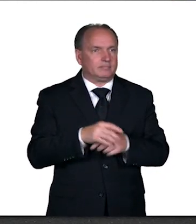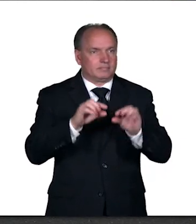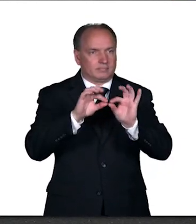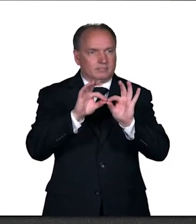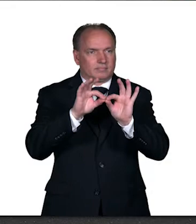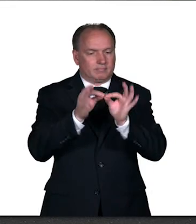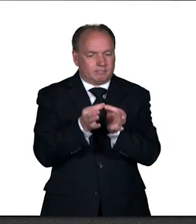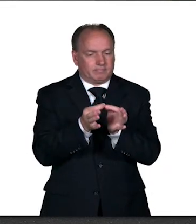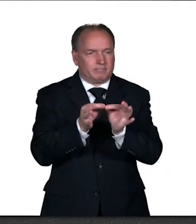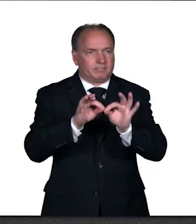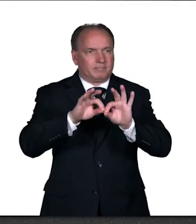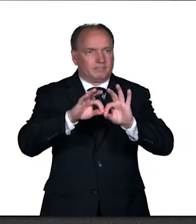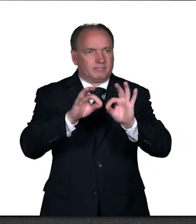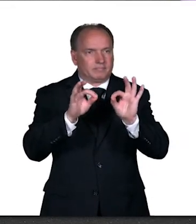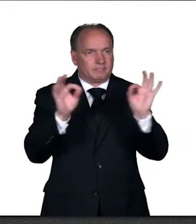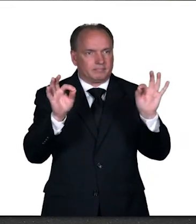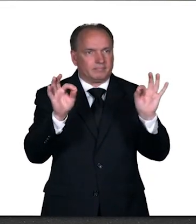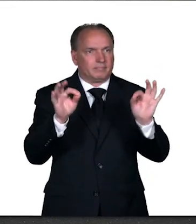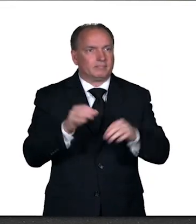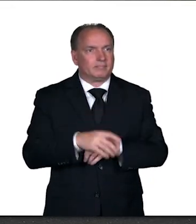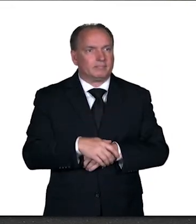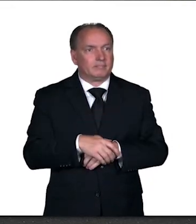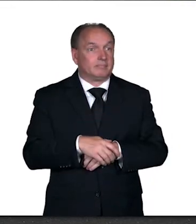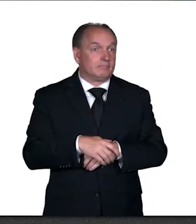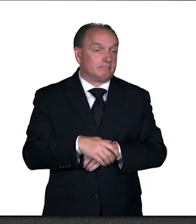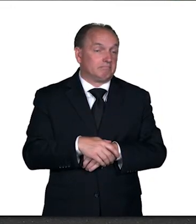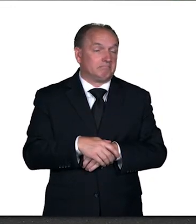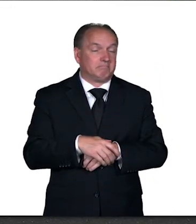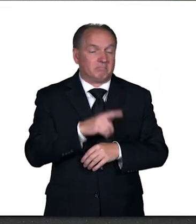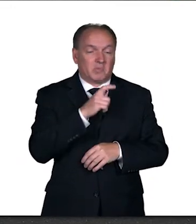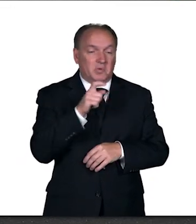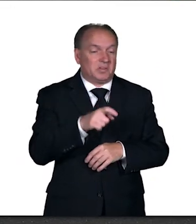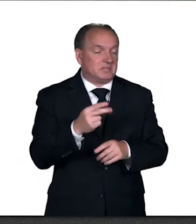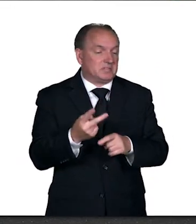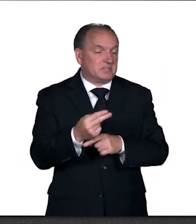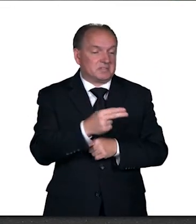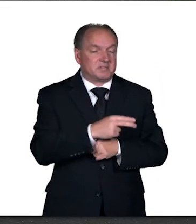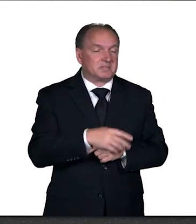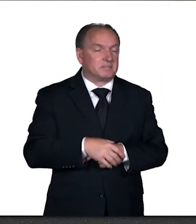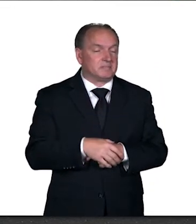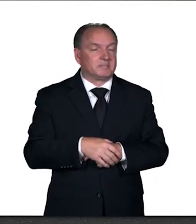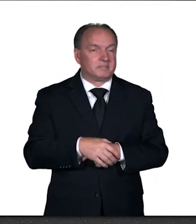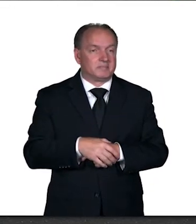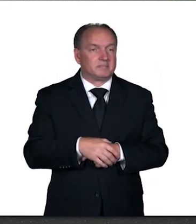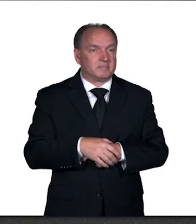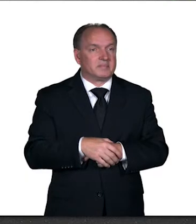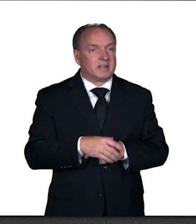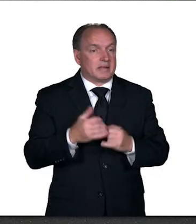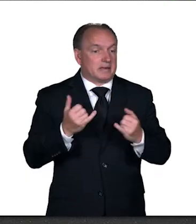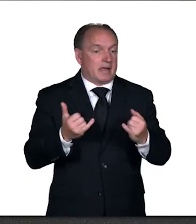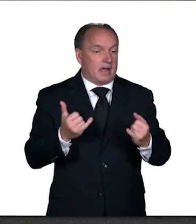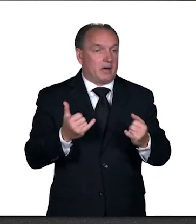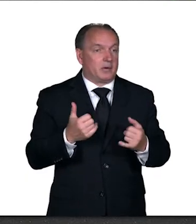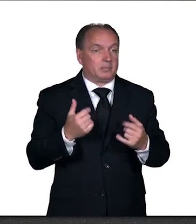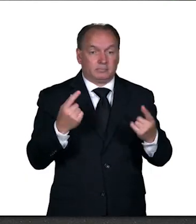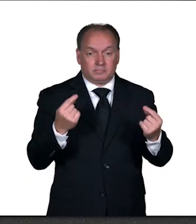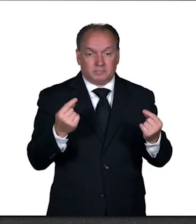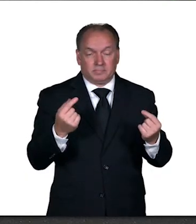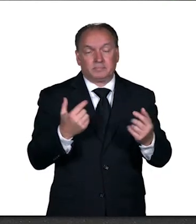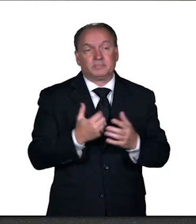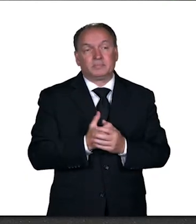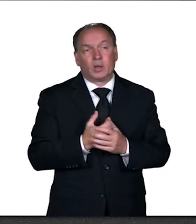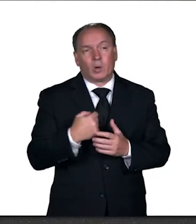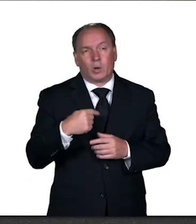Q-tip and just bend it right in half. Don't need to use any scissors. So now what we're gonna do